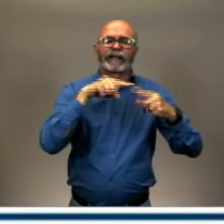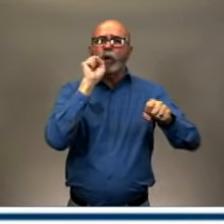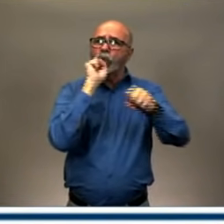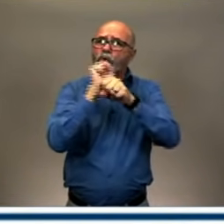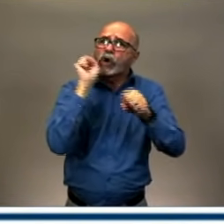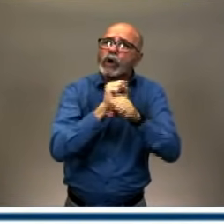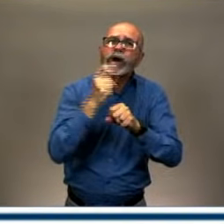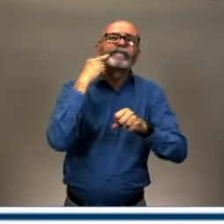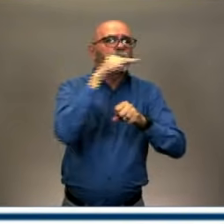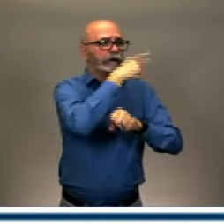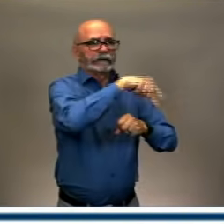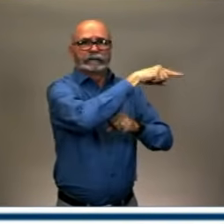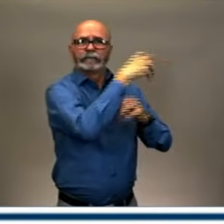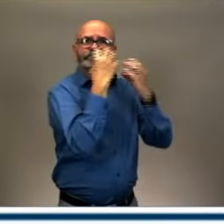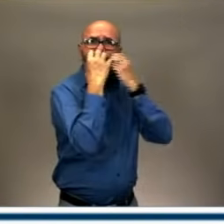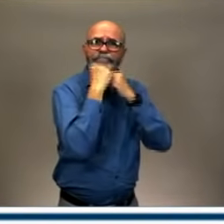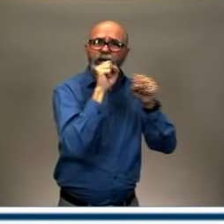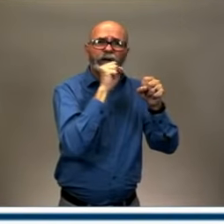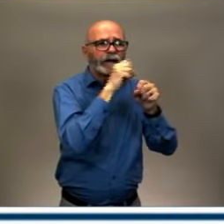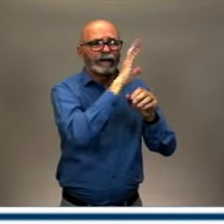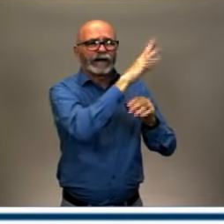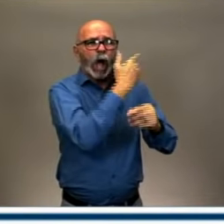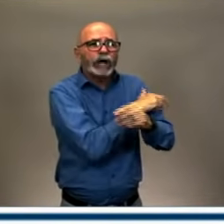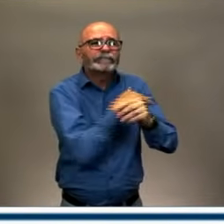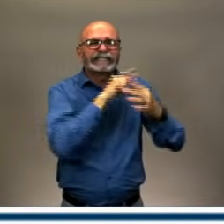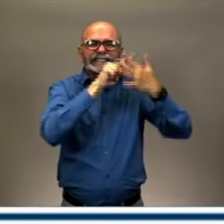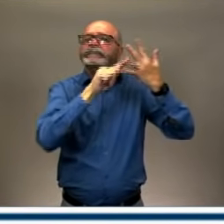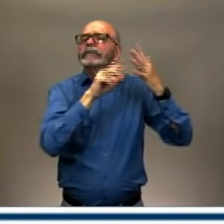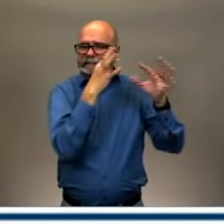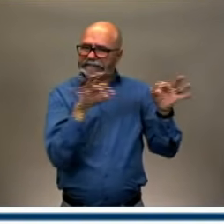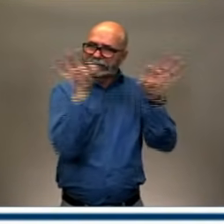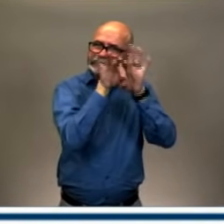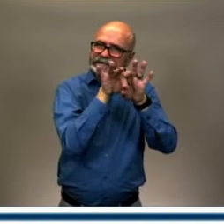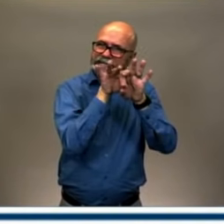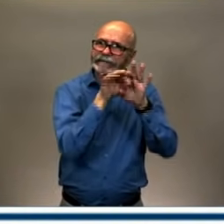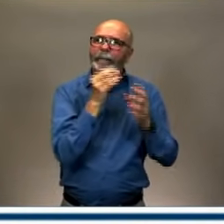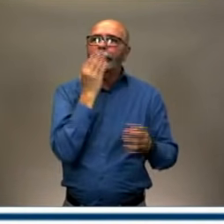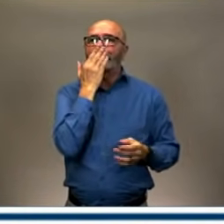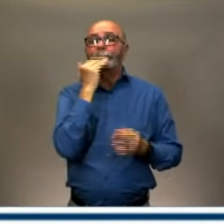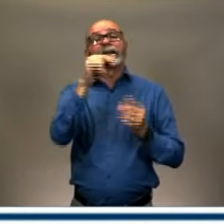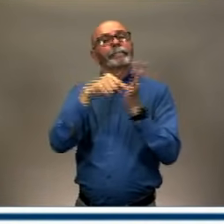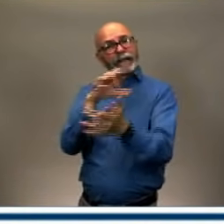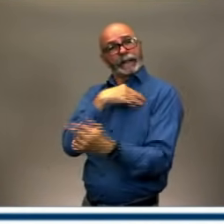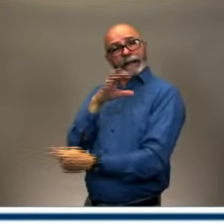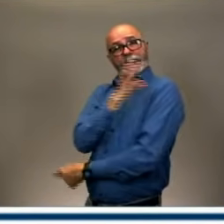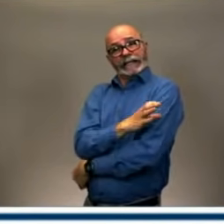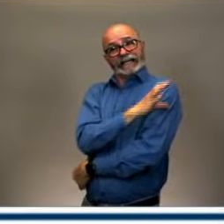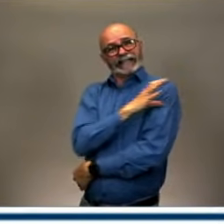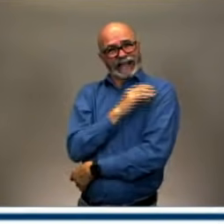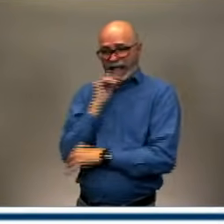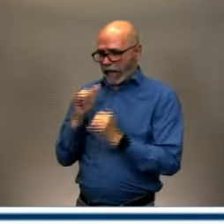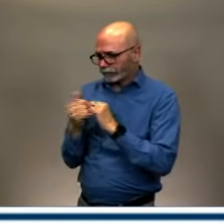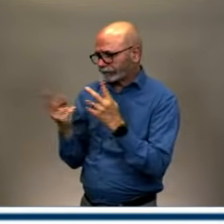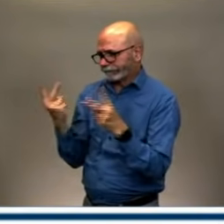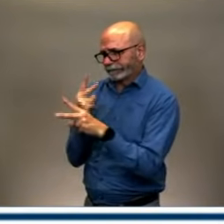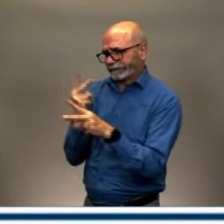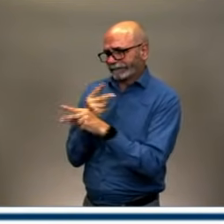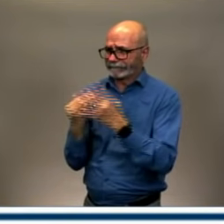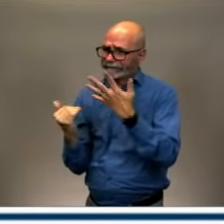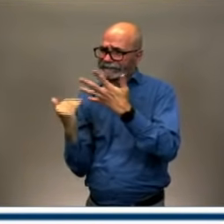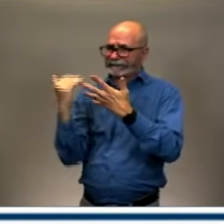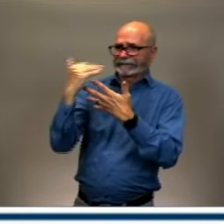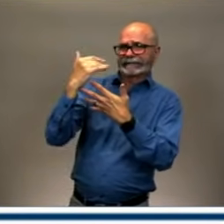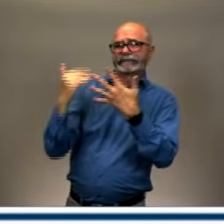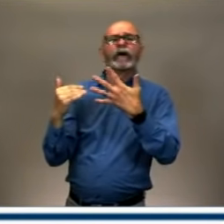work. We're also working with our clinical colleagues around how we might prioritize what do we know about the COVID